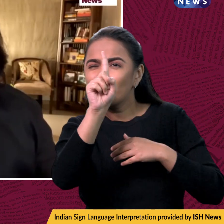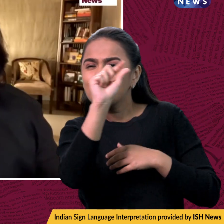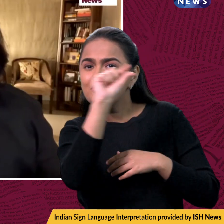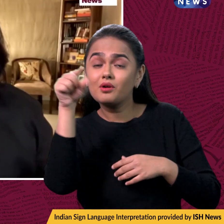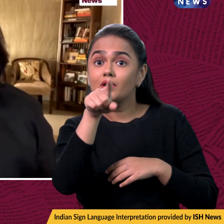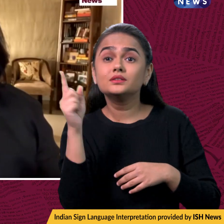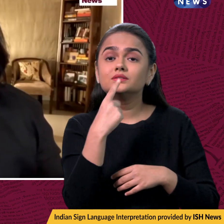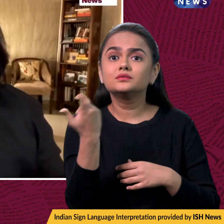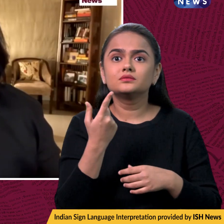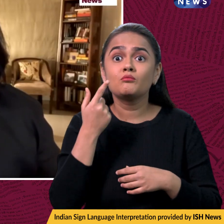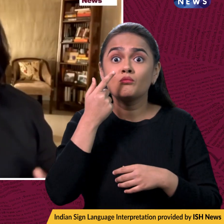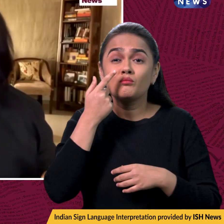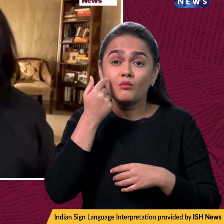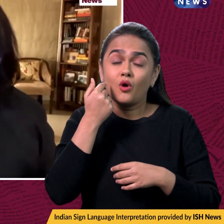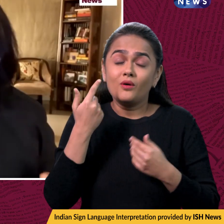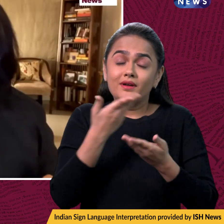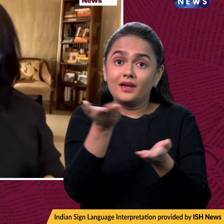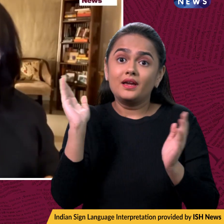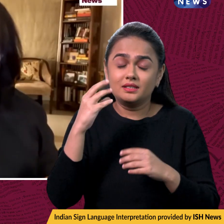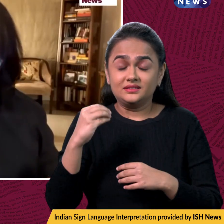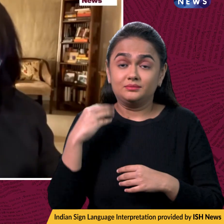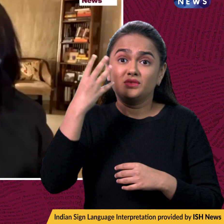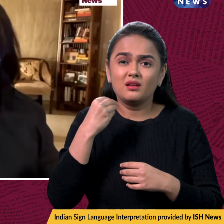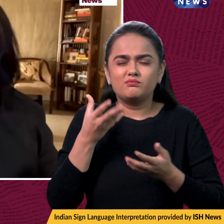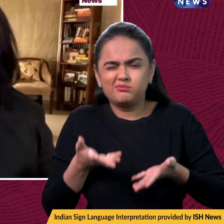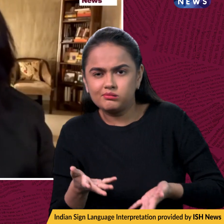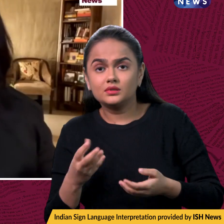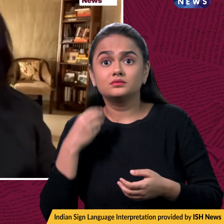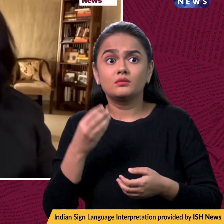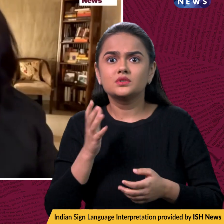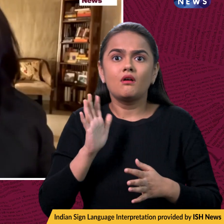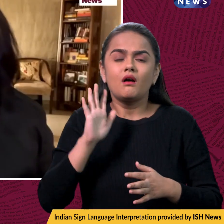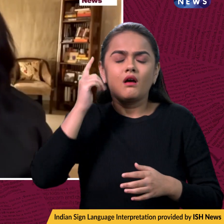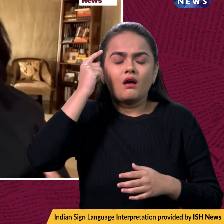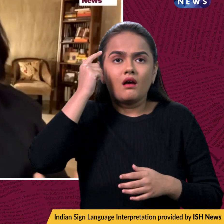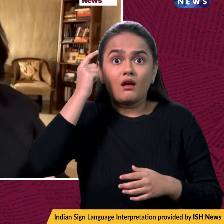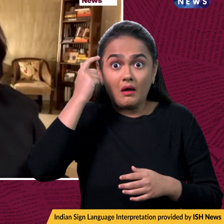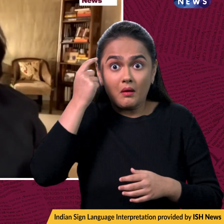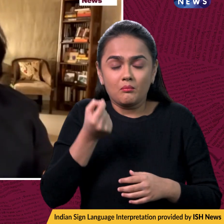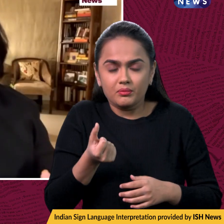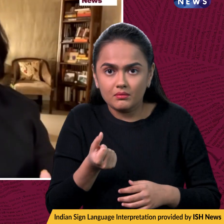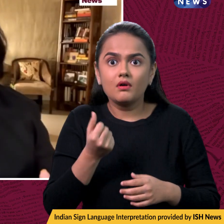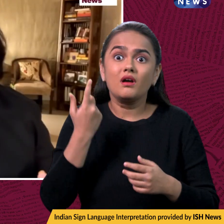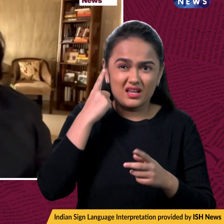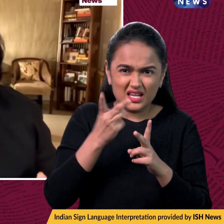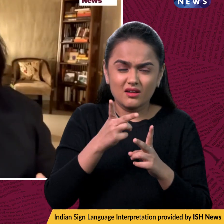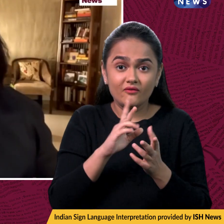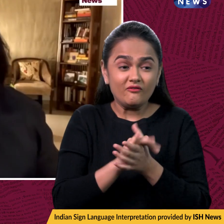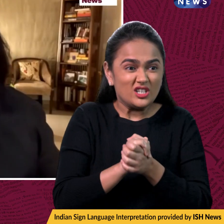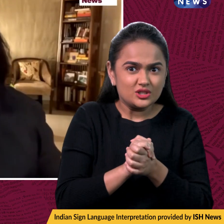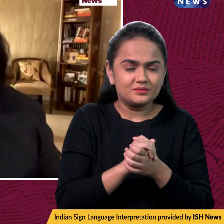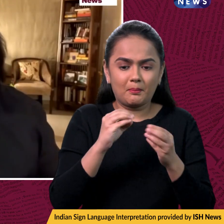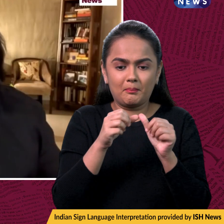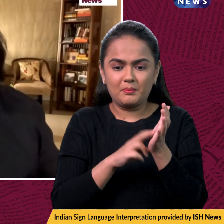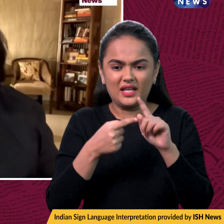quote, "Boys generally cross, sometimes advertently, sometimes inadvertently, the thin line between friendships